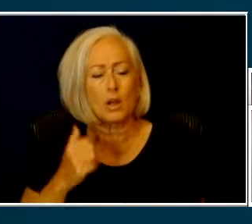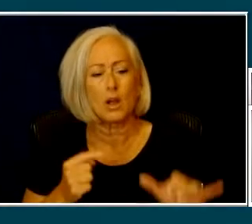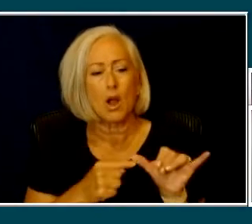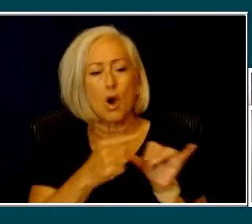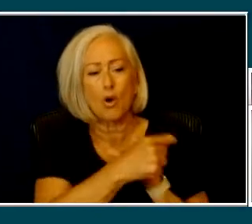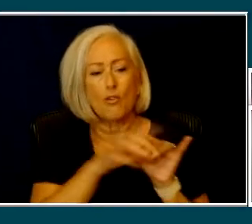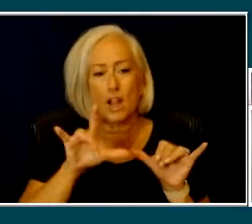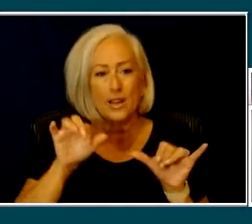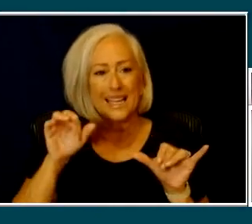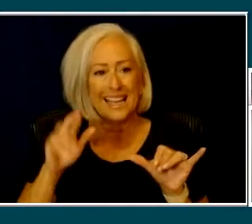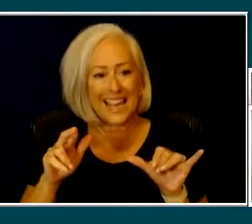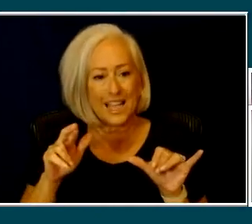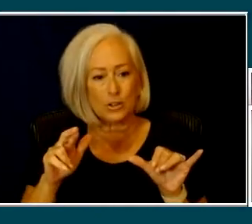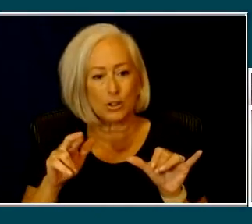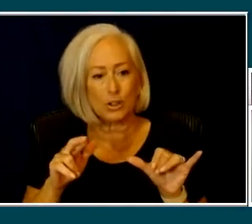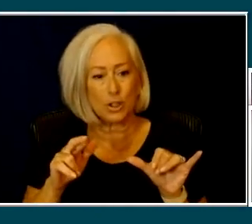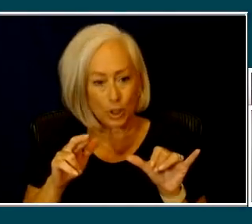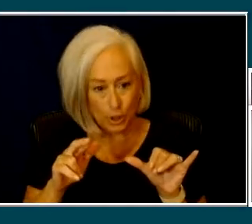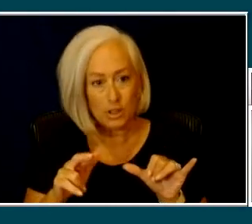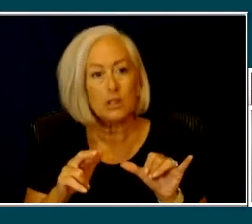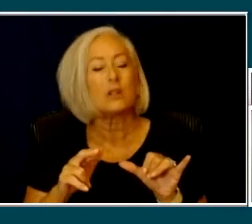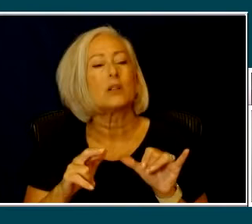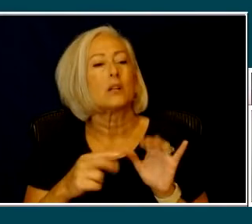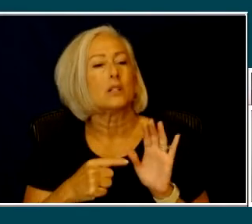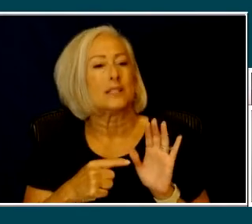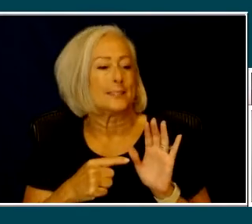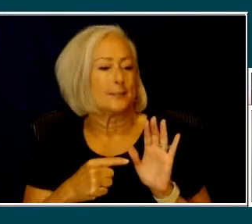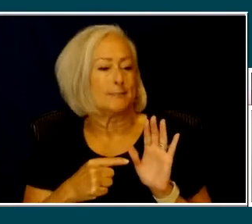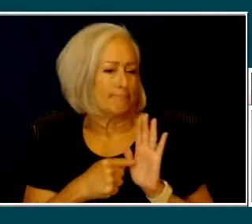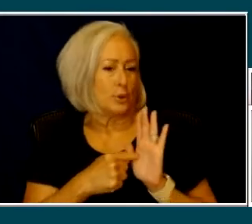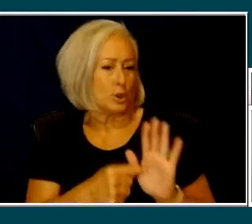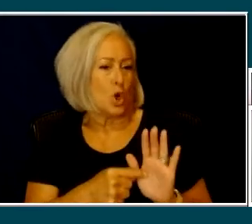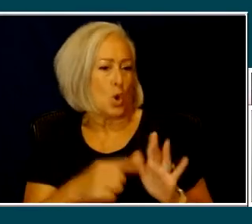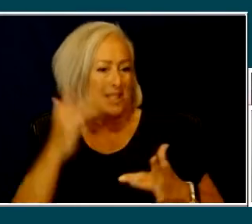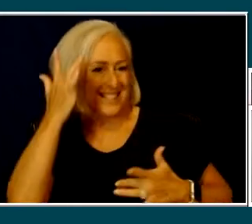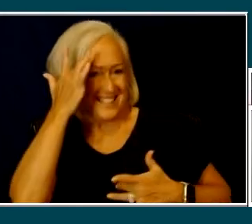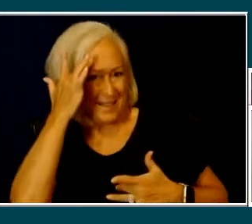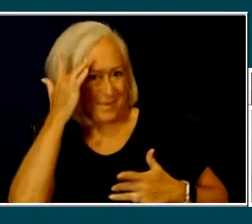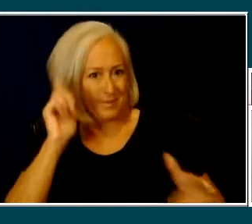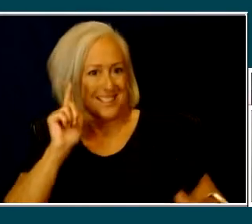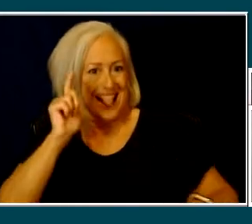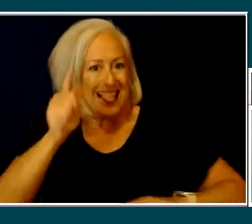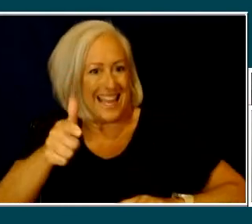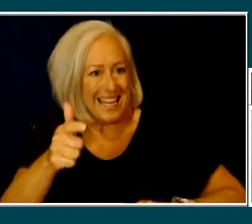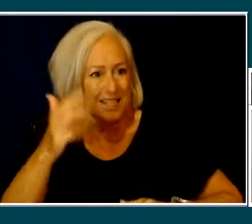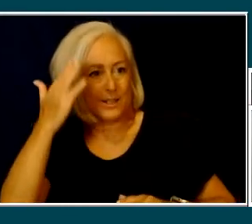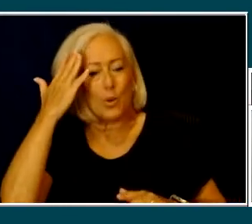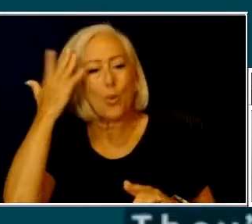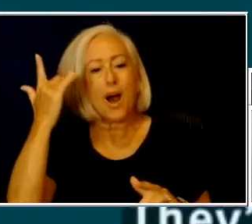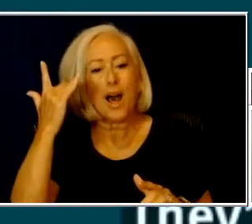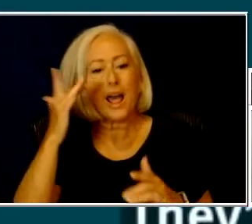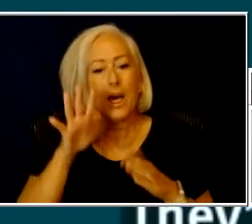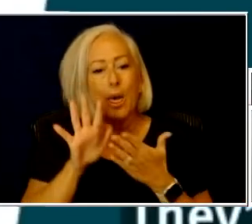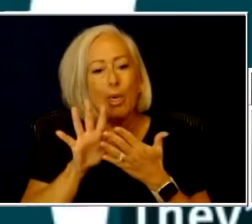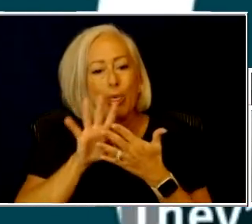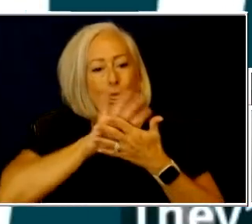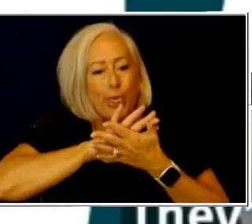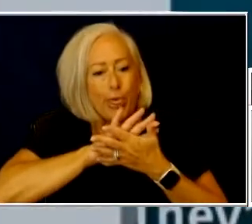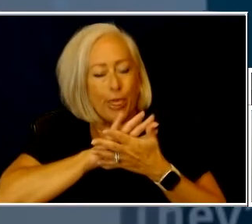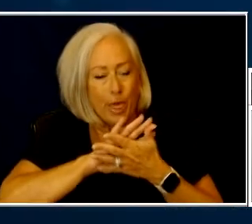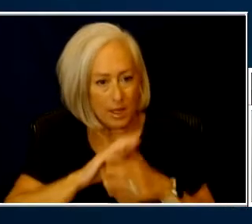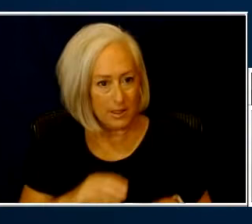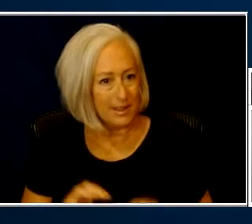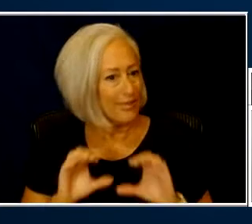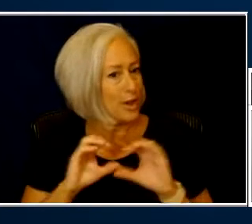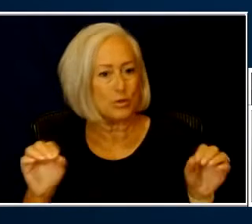at a late stage because the signs are very subtle. There is no screening test for ovarian cancer like